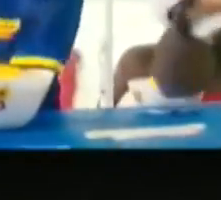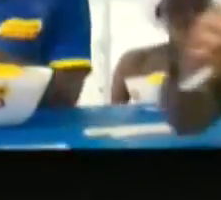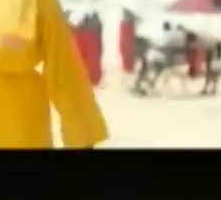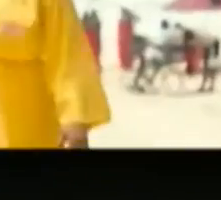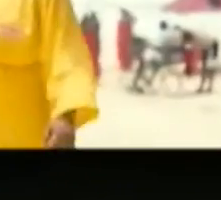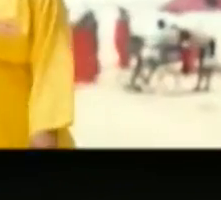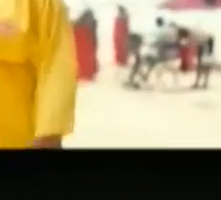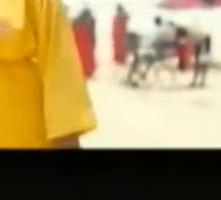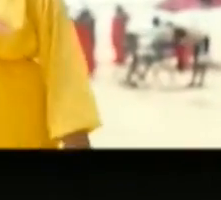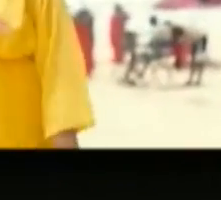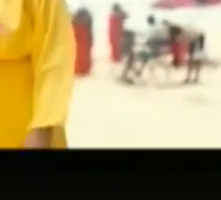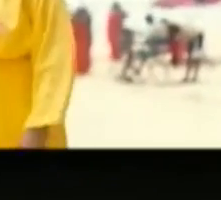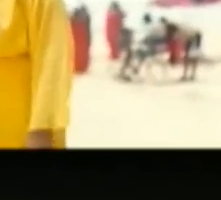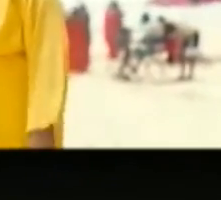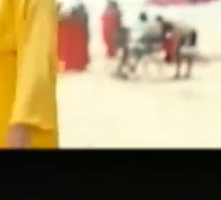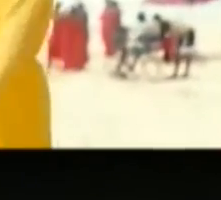Don't you think, mama?